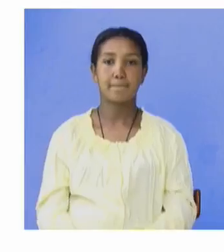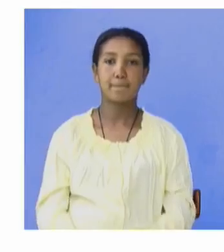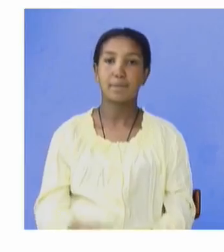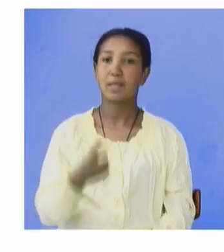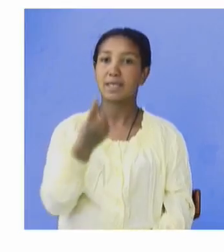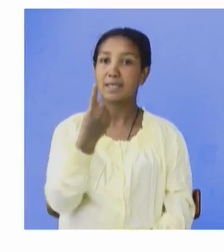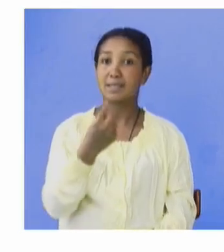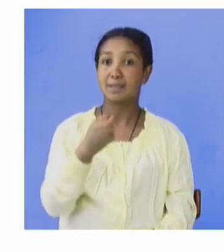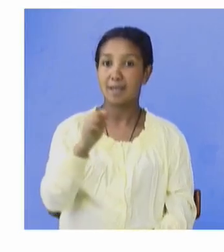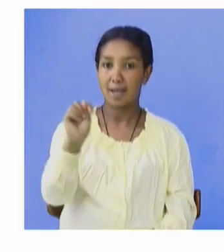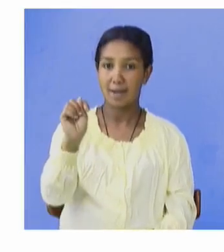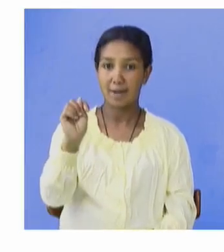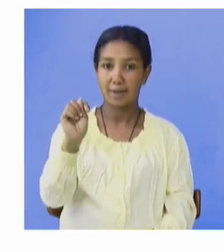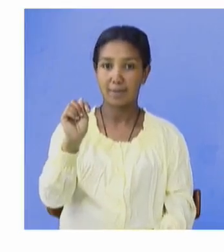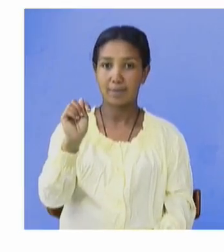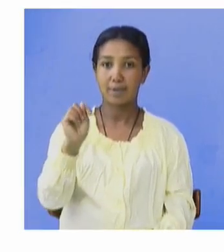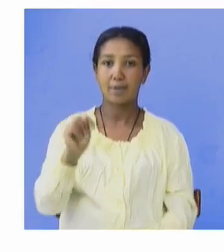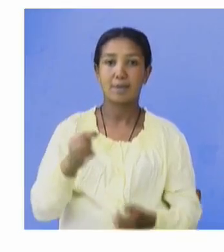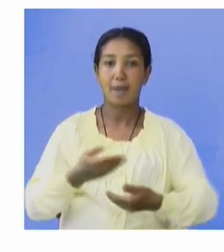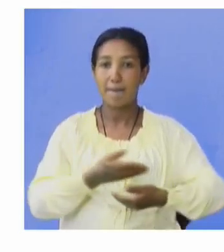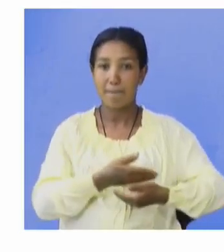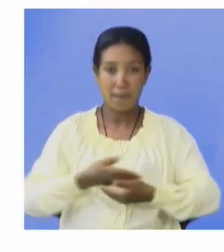the baby